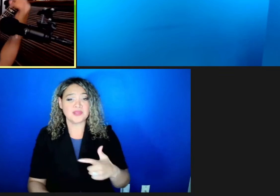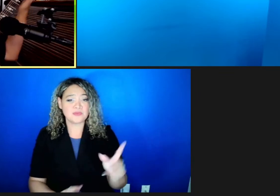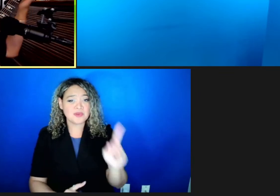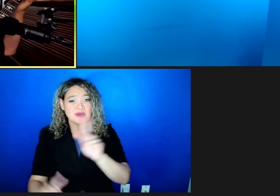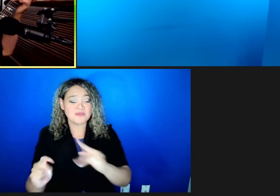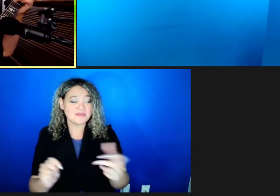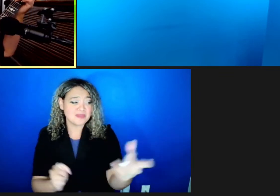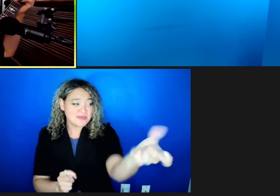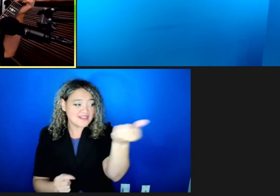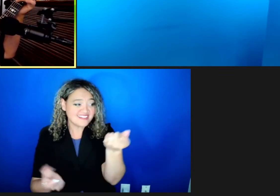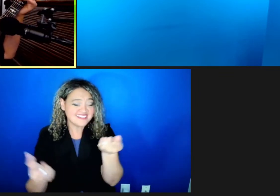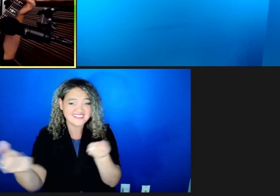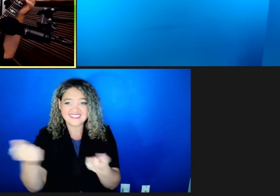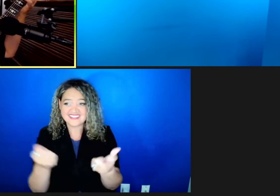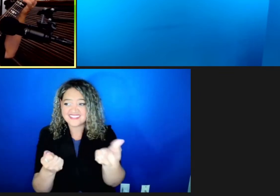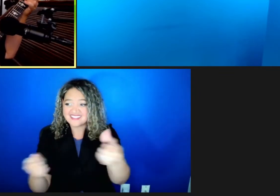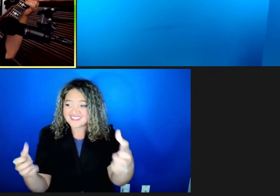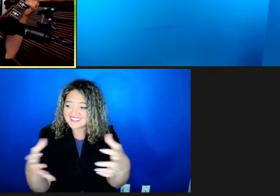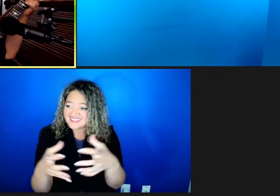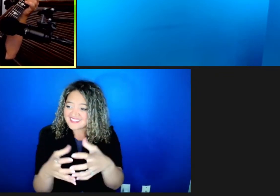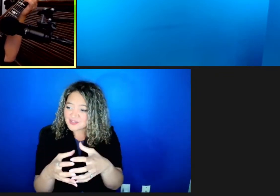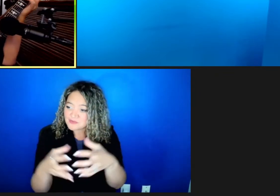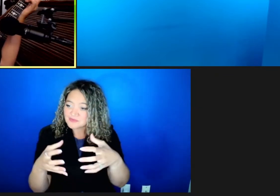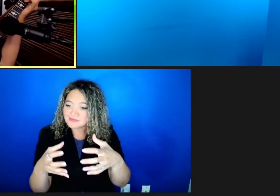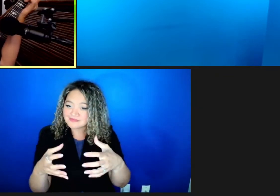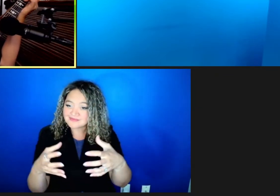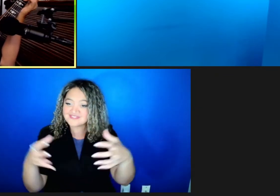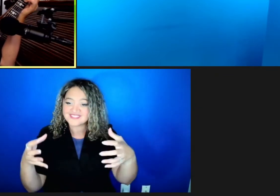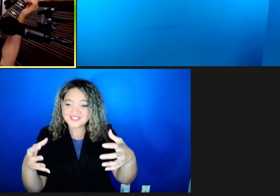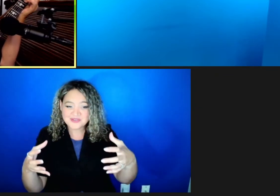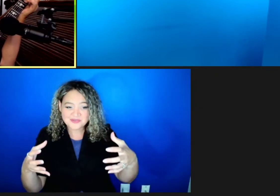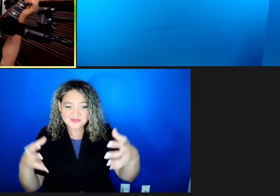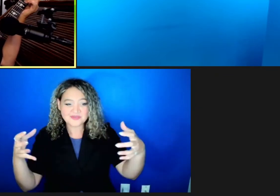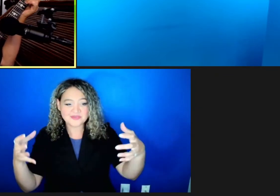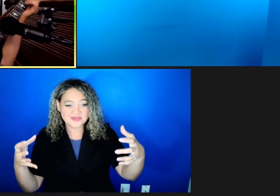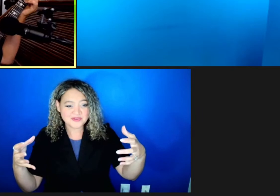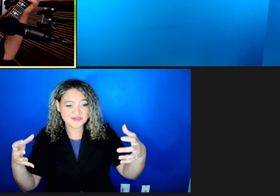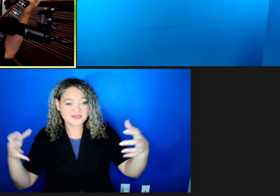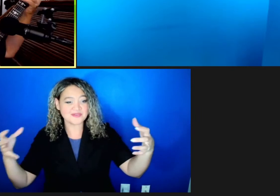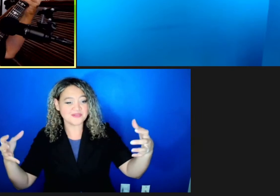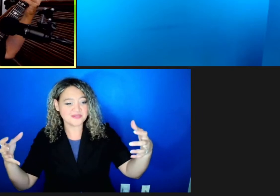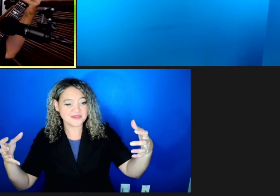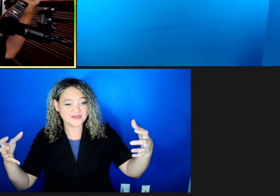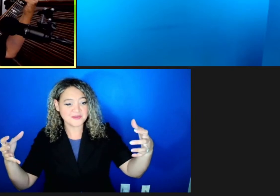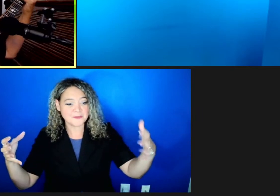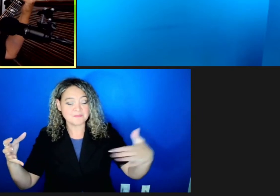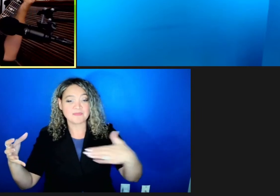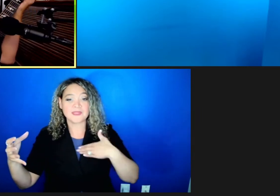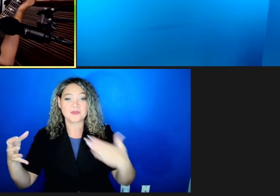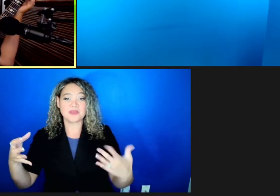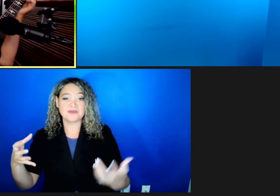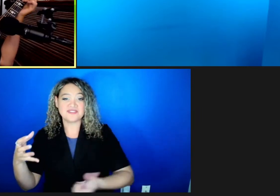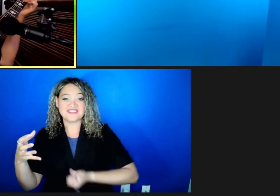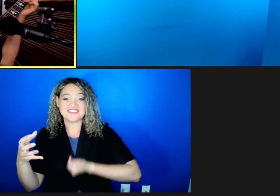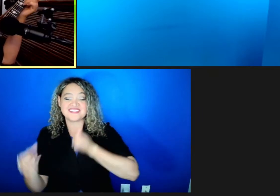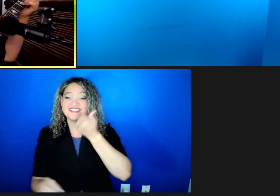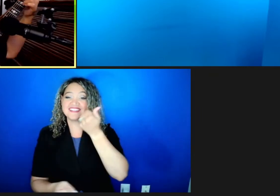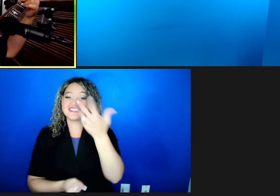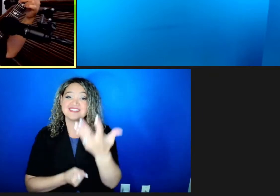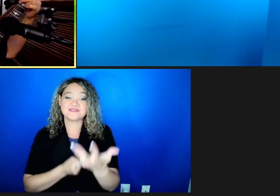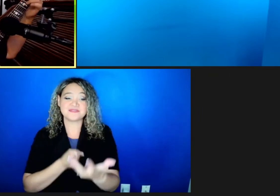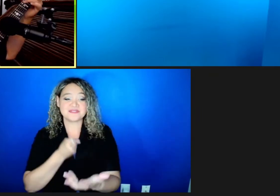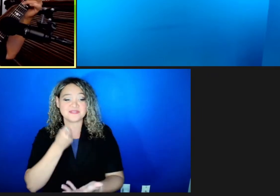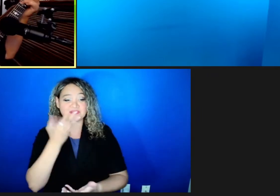grow. Soon a joyous sound will fill the world air with singing in tongues